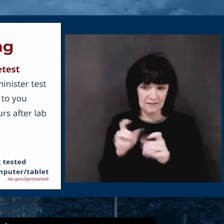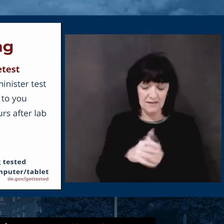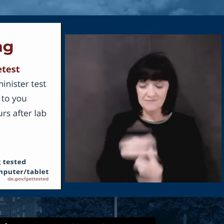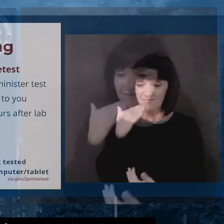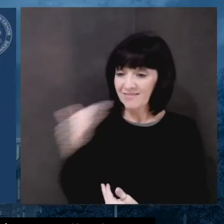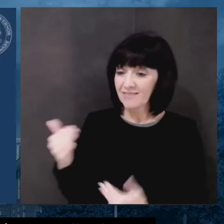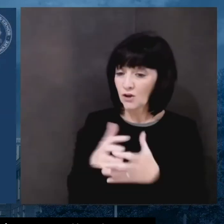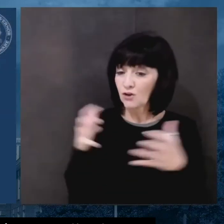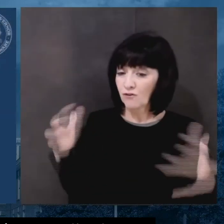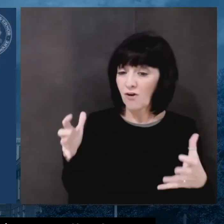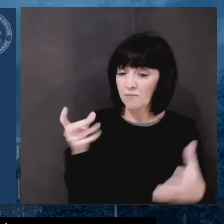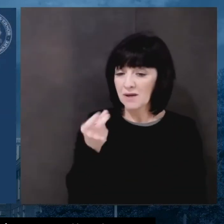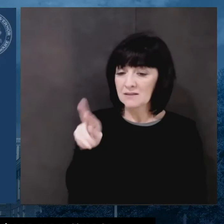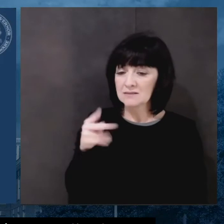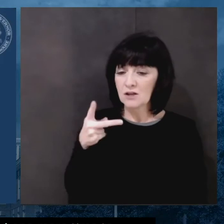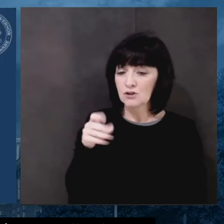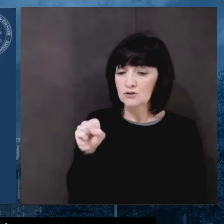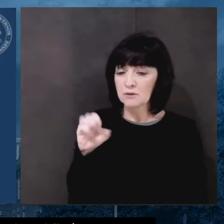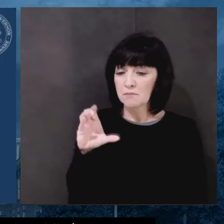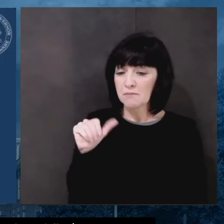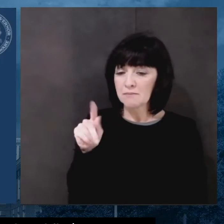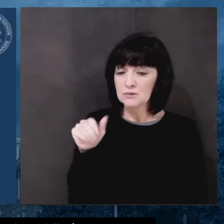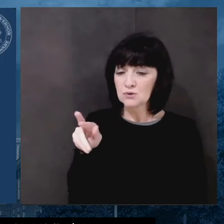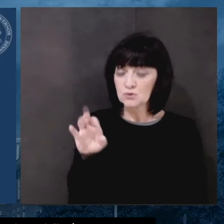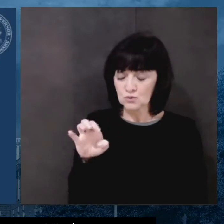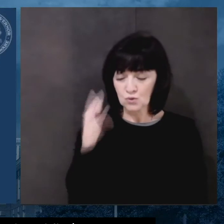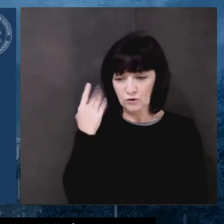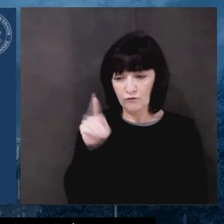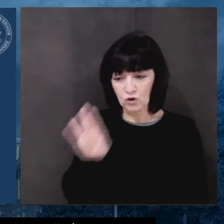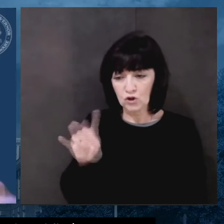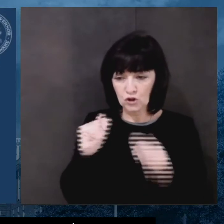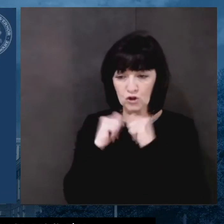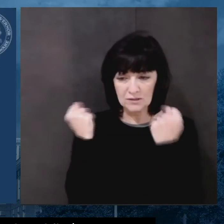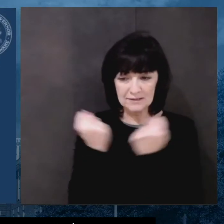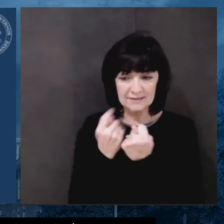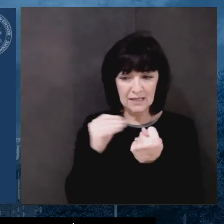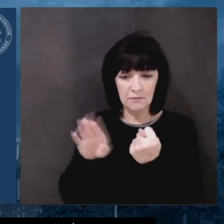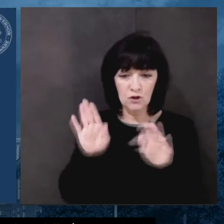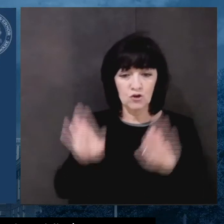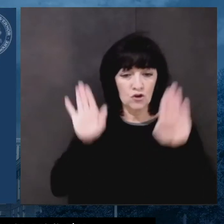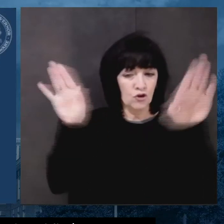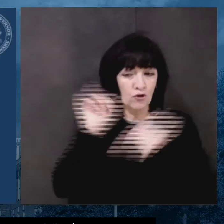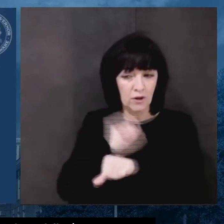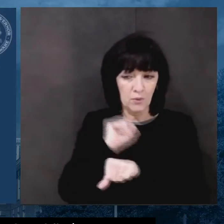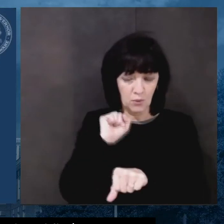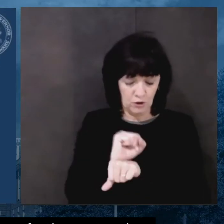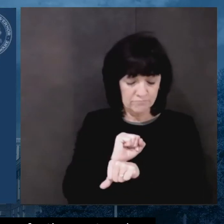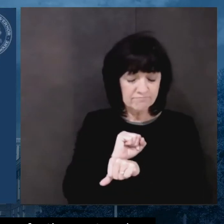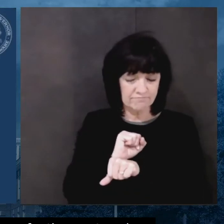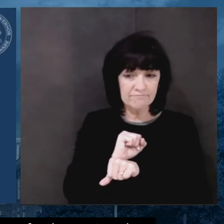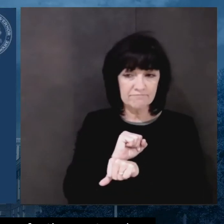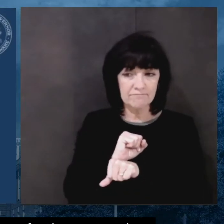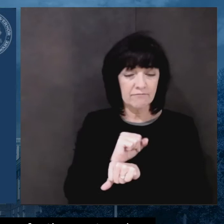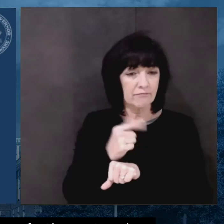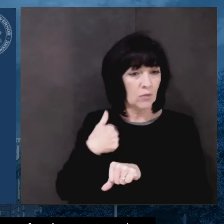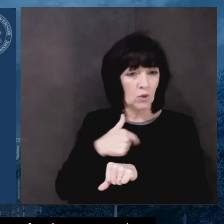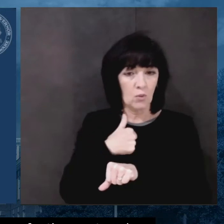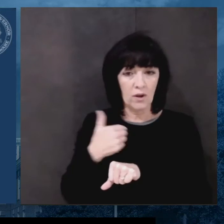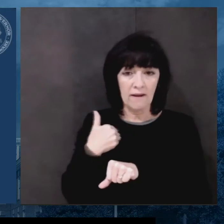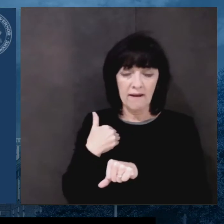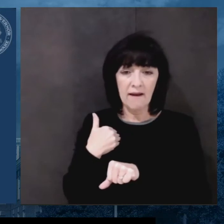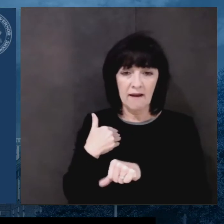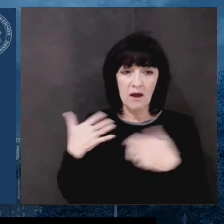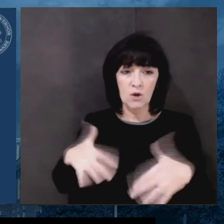Pescatore, and for your team there at DPH. Thank you for the great work that you're doing. We had an incredible surge